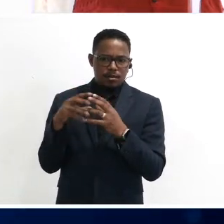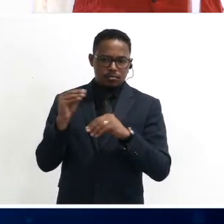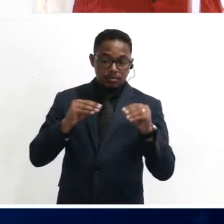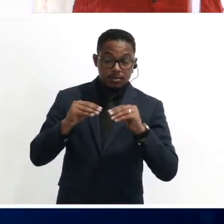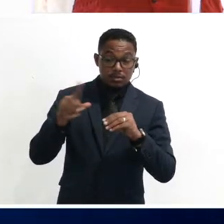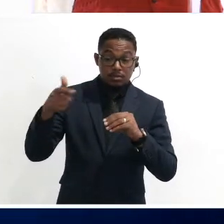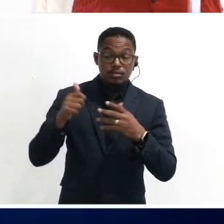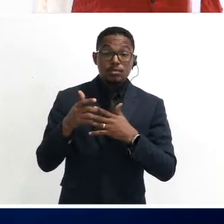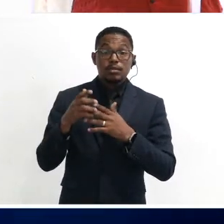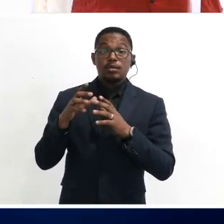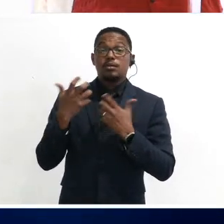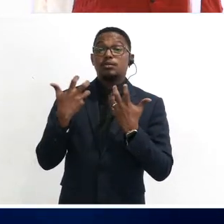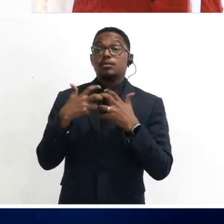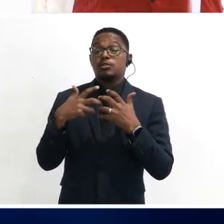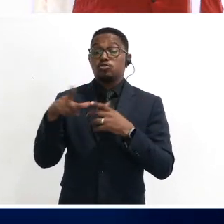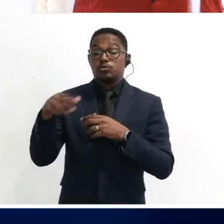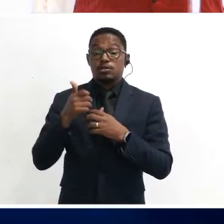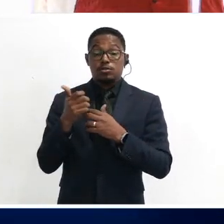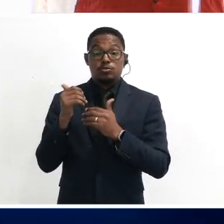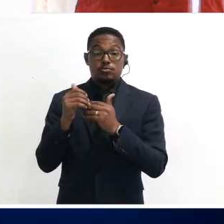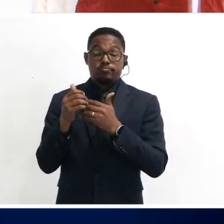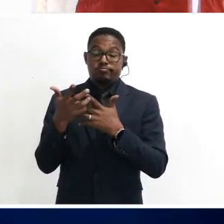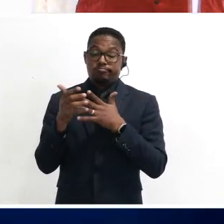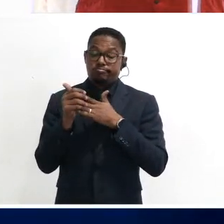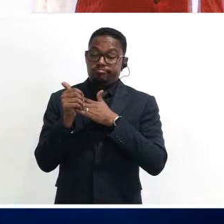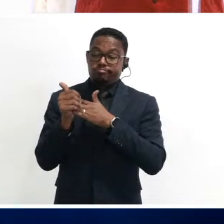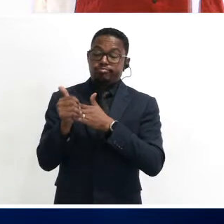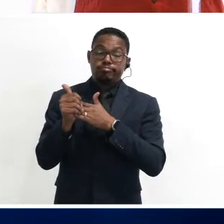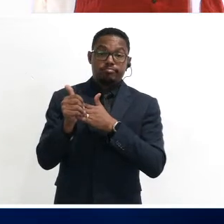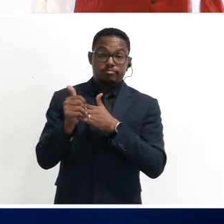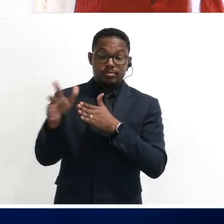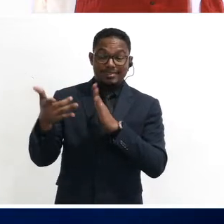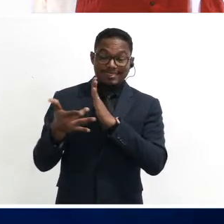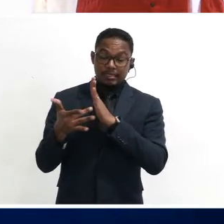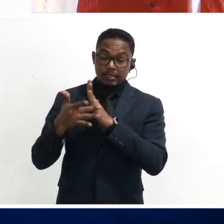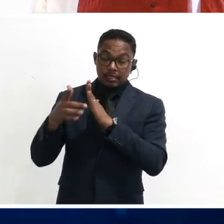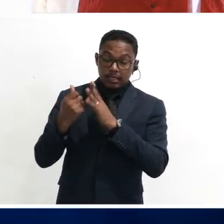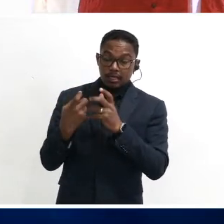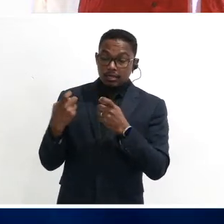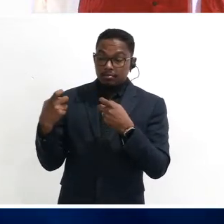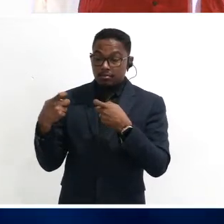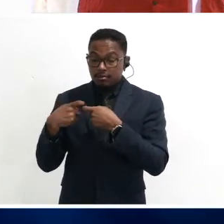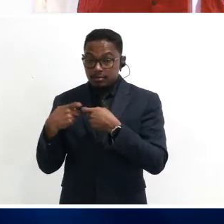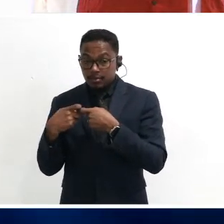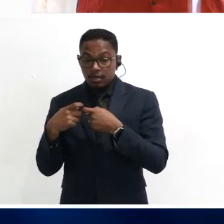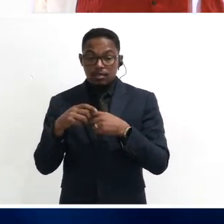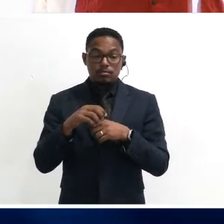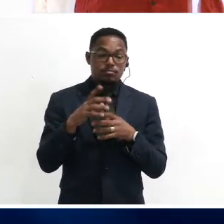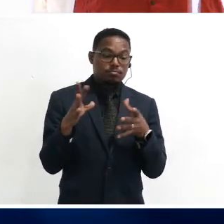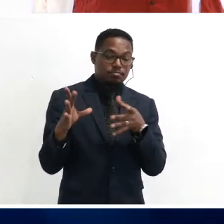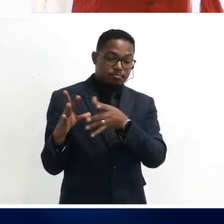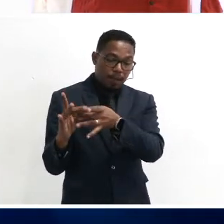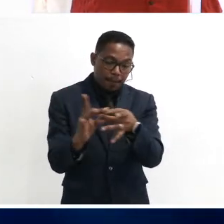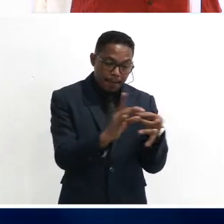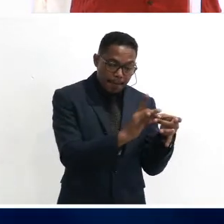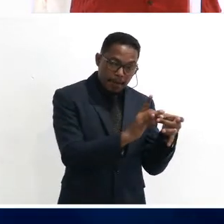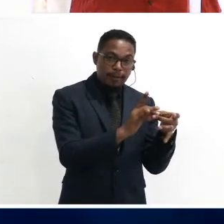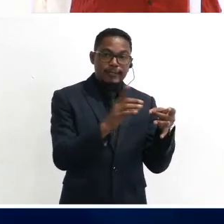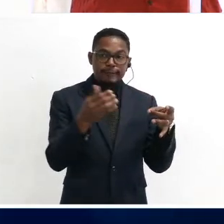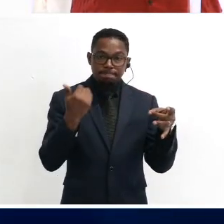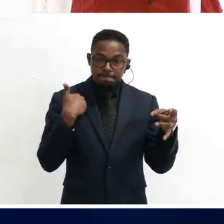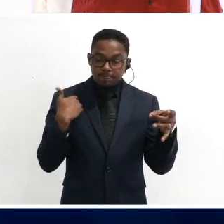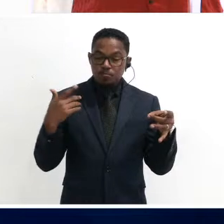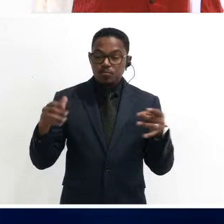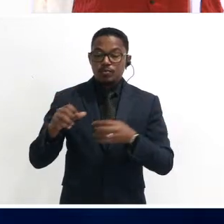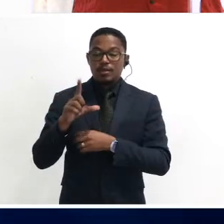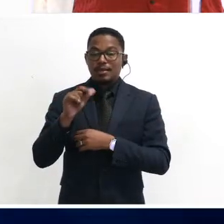technology, the dielectric application and interconnect capability, and certainly the lithography to be able to